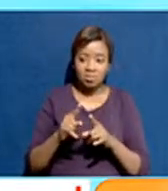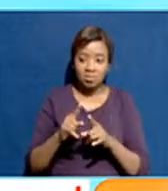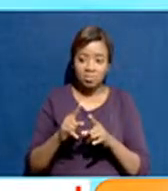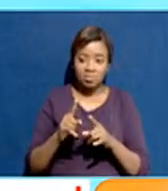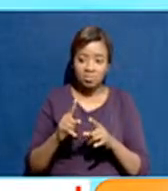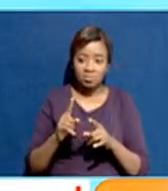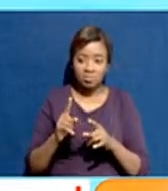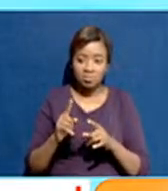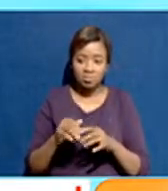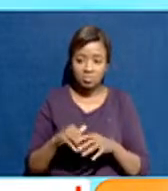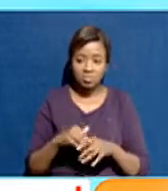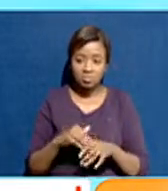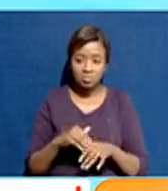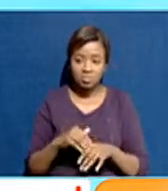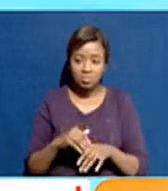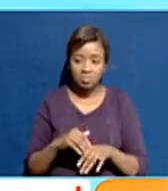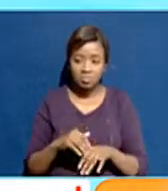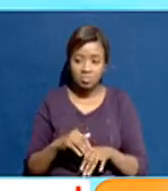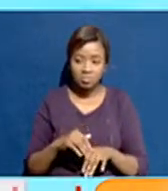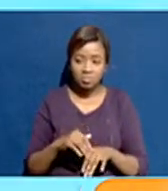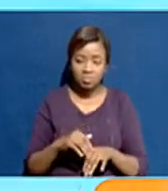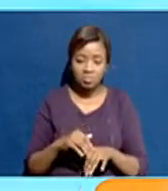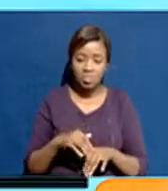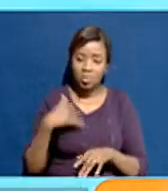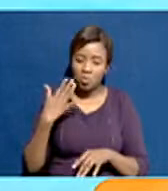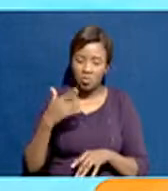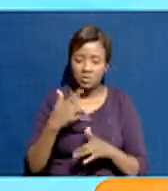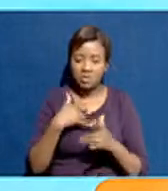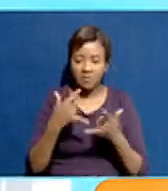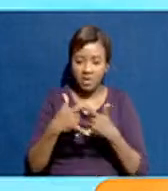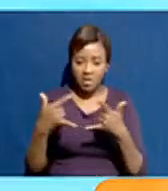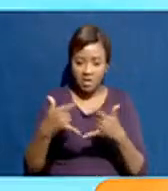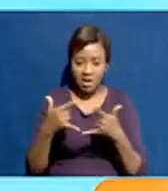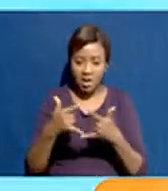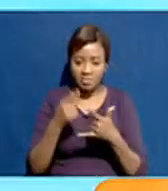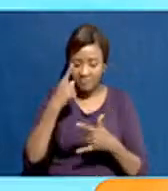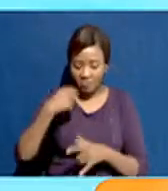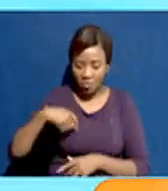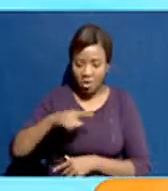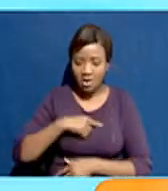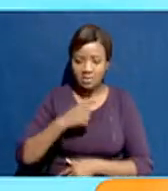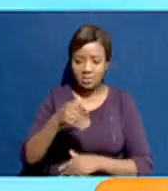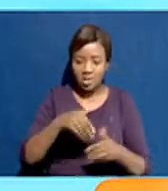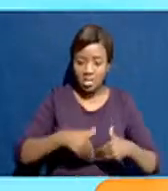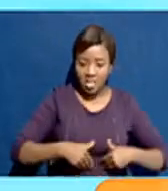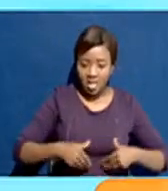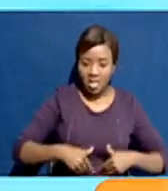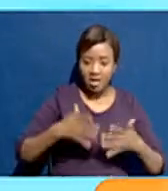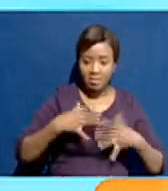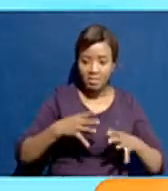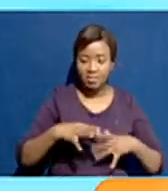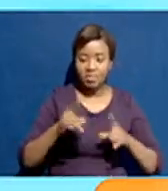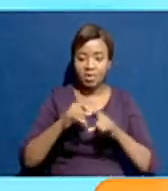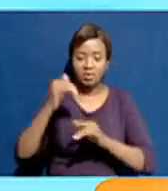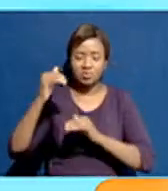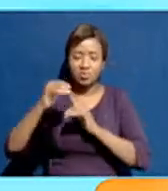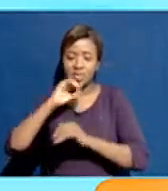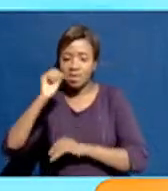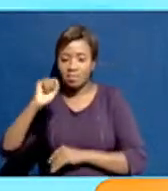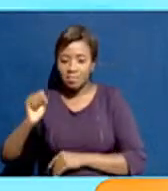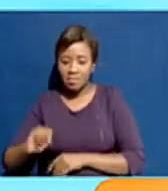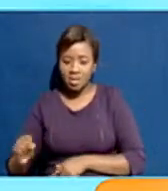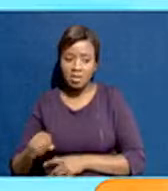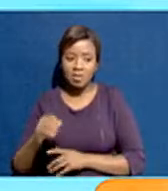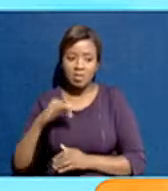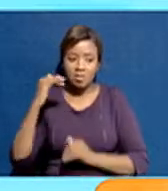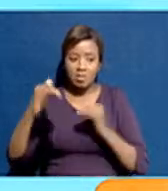of communication. There is always a gap. There is a huge gap, actually, between the young people and the elderly,